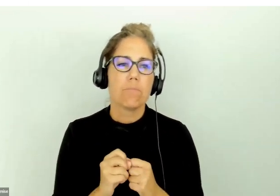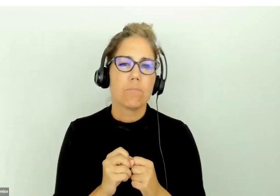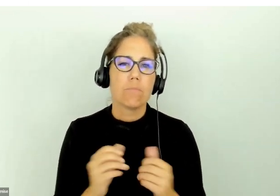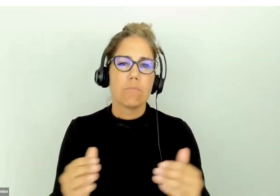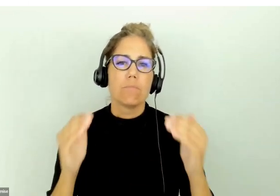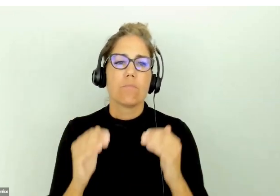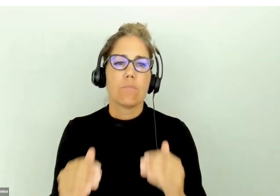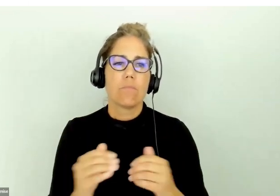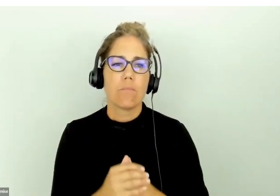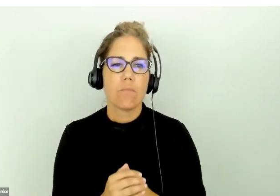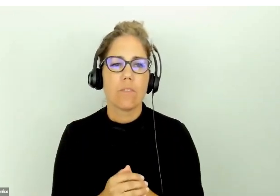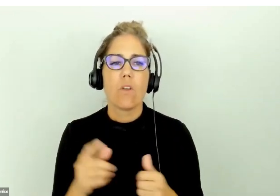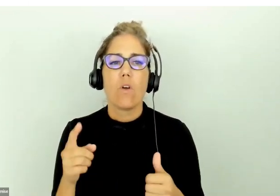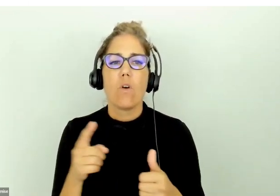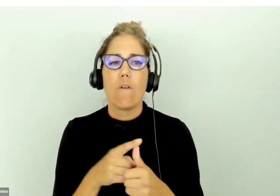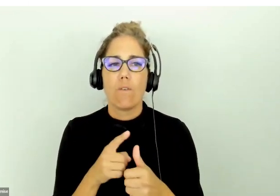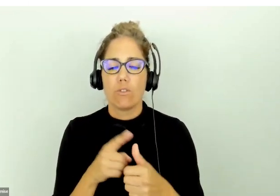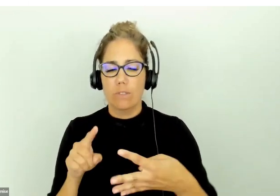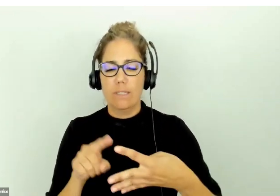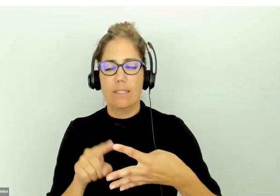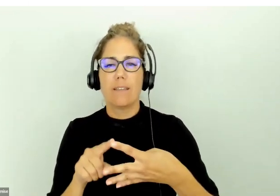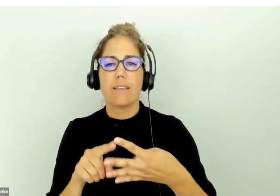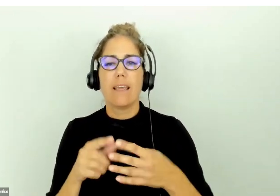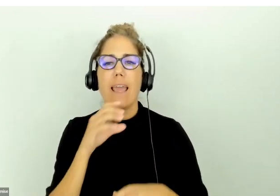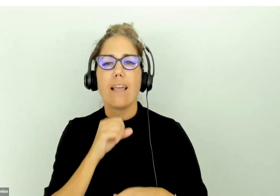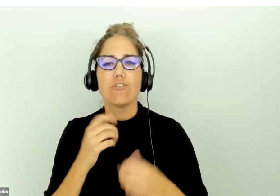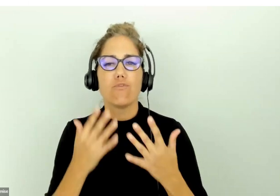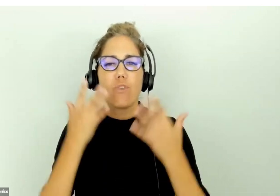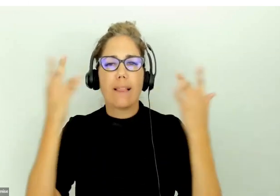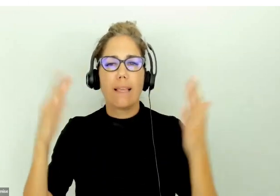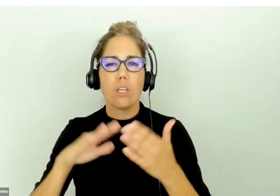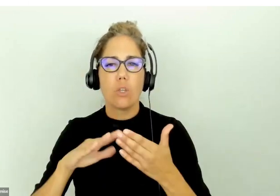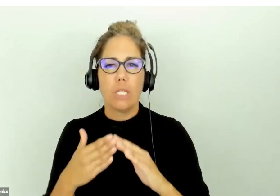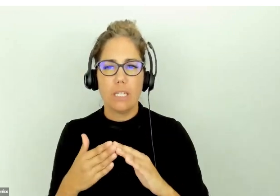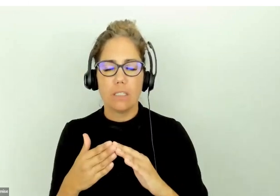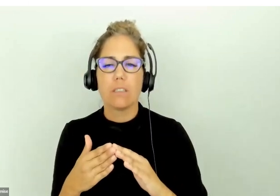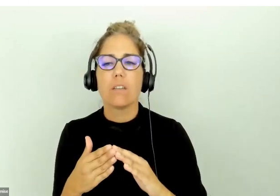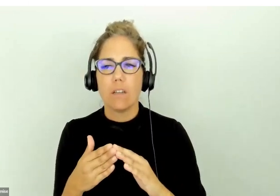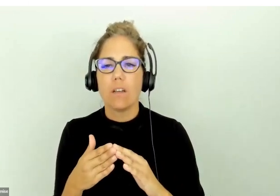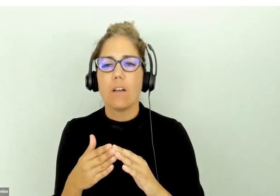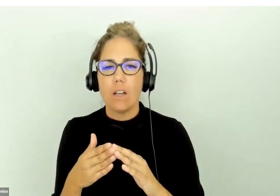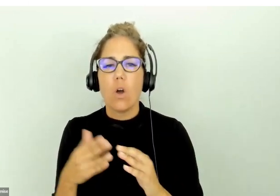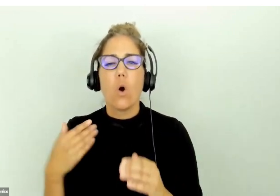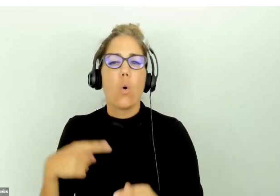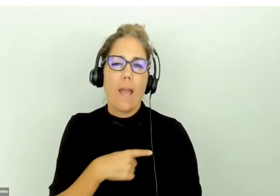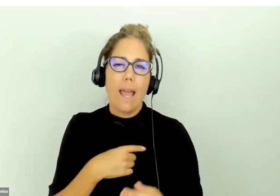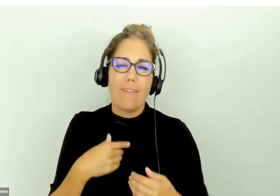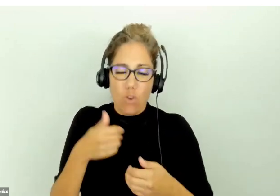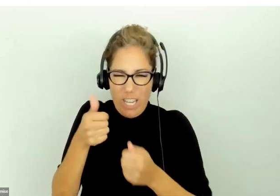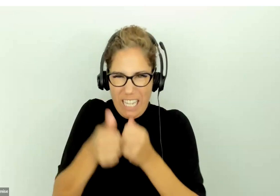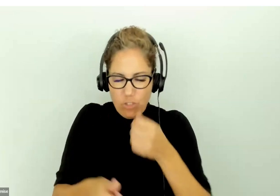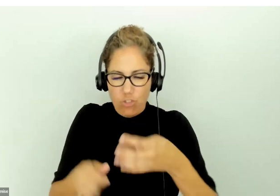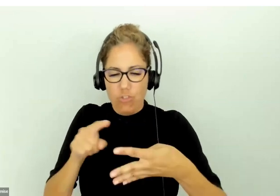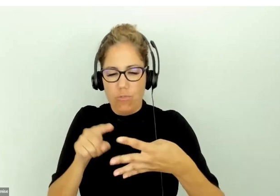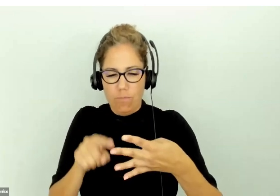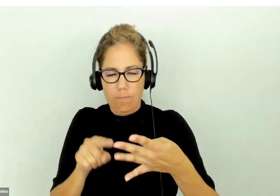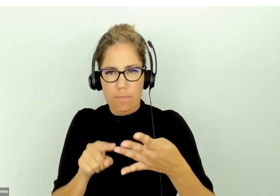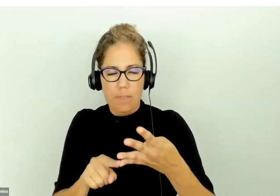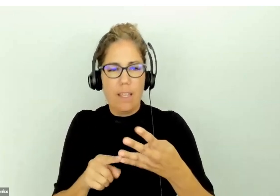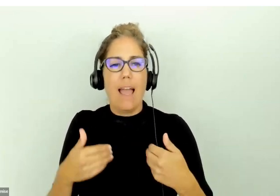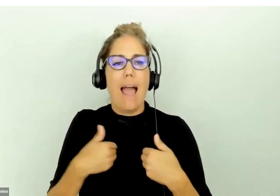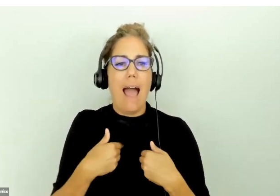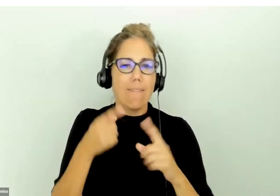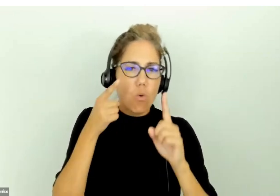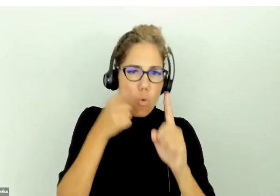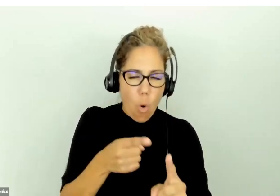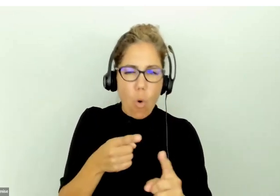So our first domain is age-friendly communities. And for each of our domains, we have a goal statement, focus areas, and action statements. So